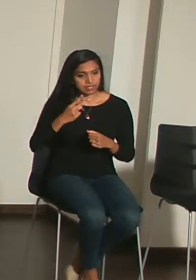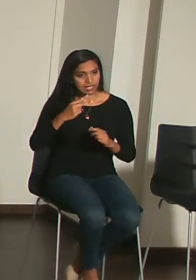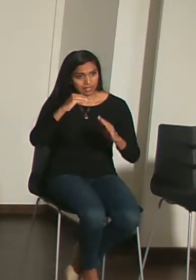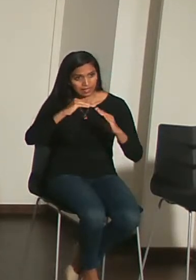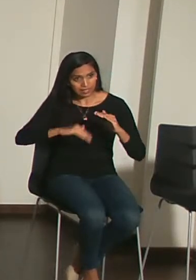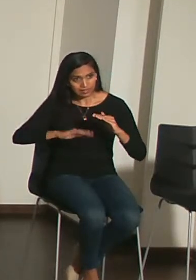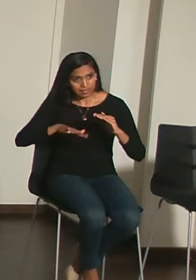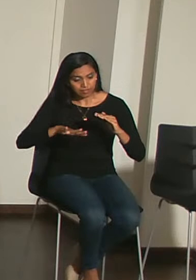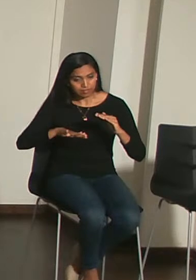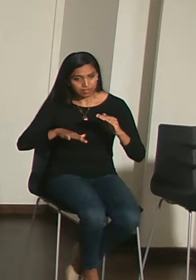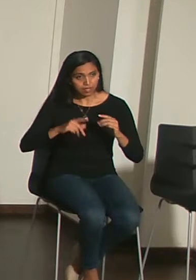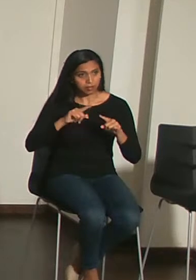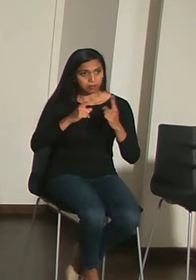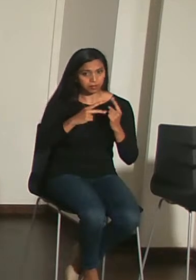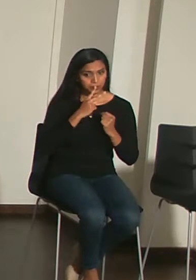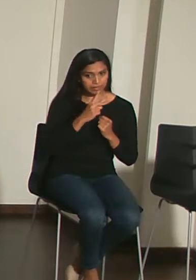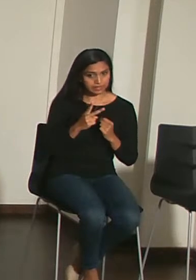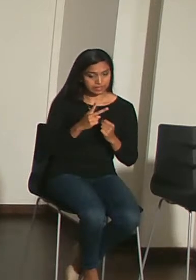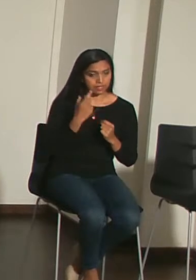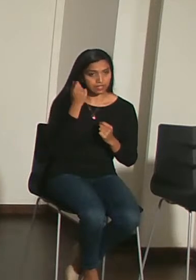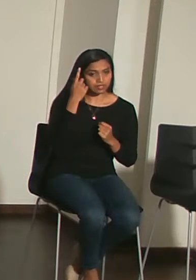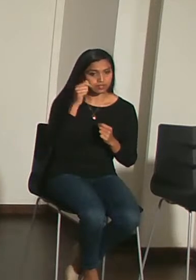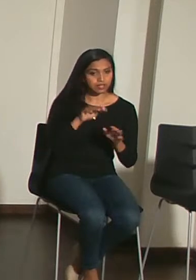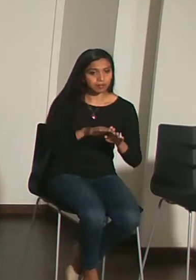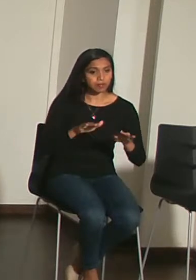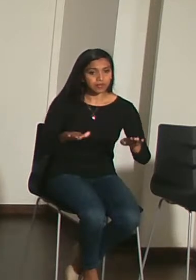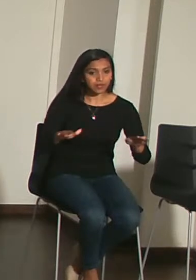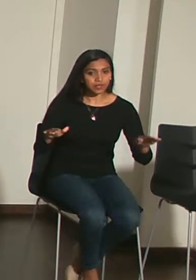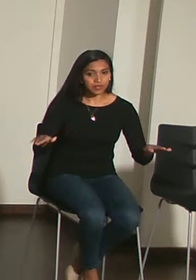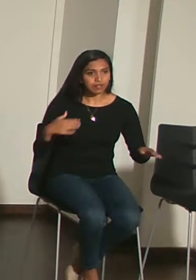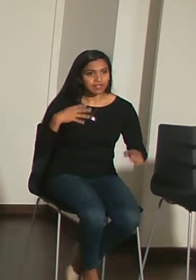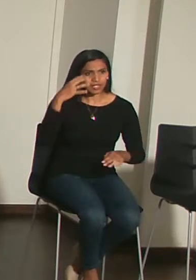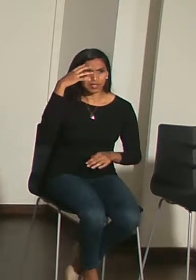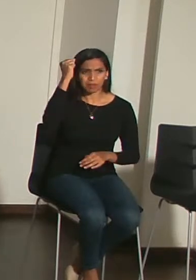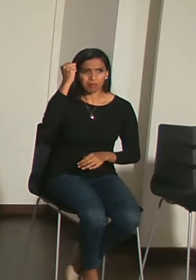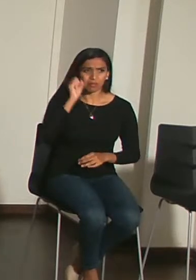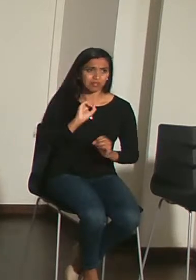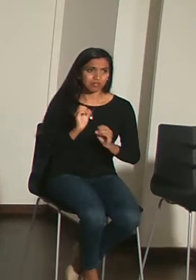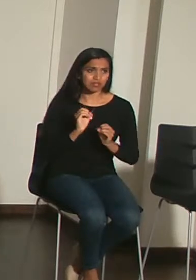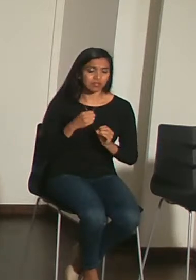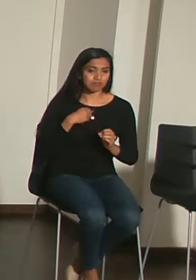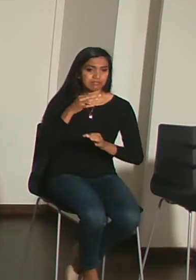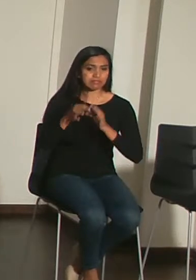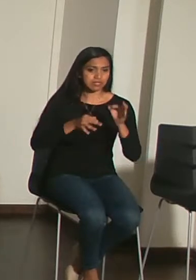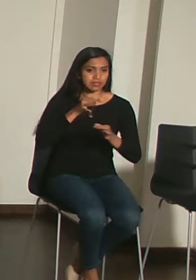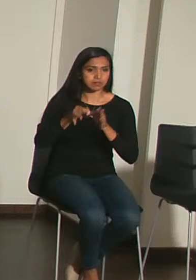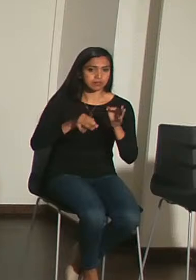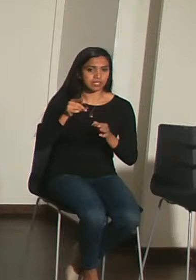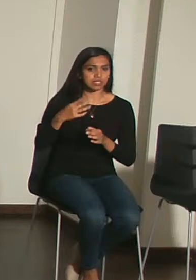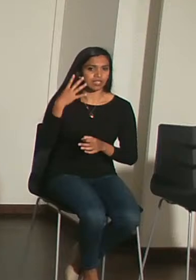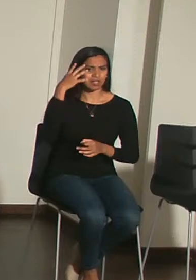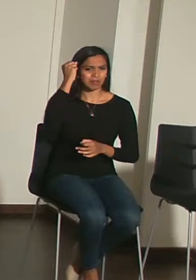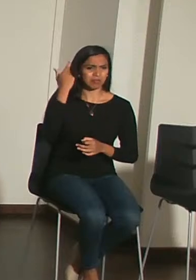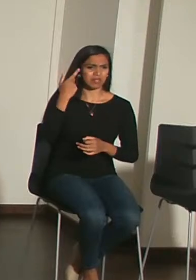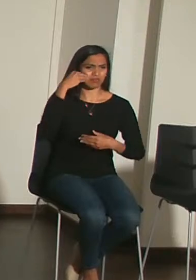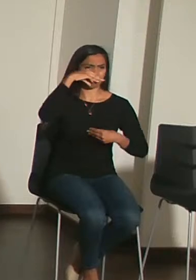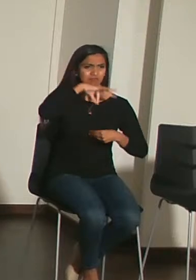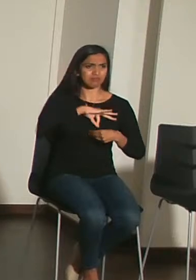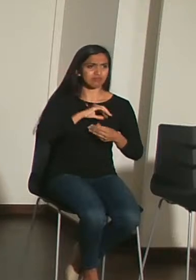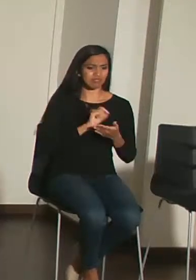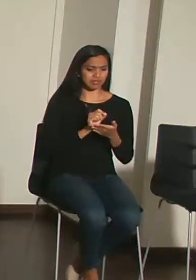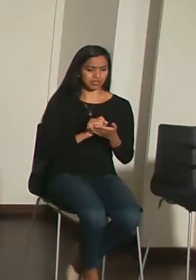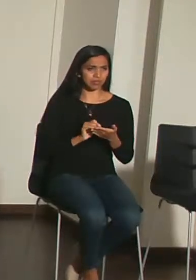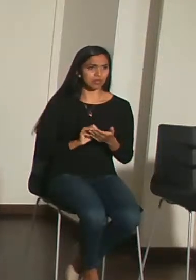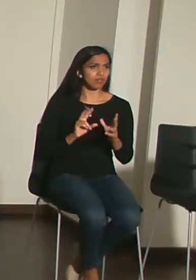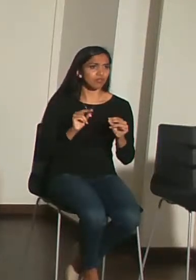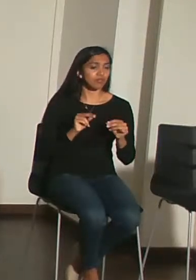while doing the tour was that these kids might not remember, or they are not taking notes. While a